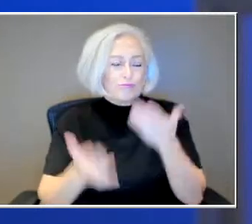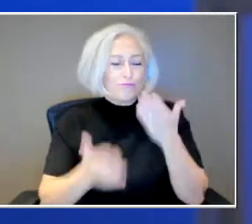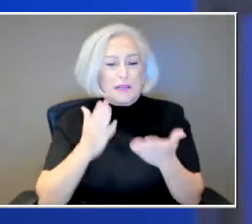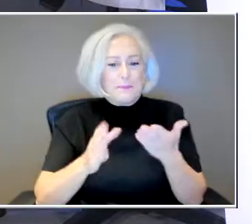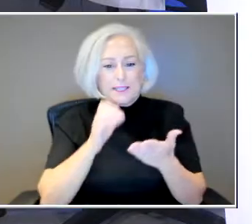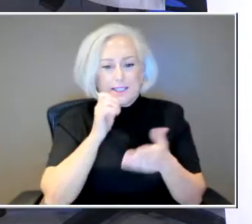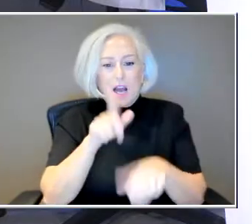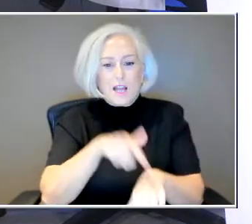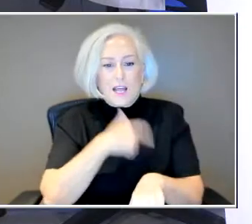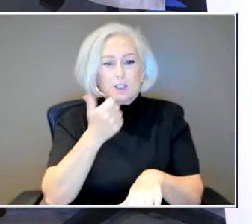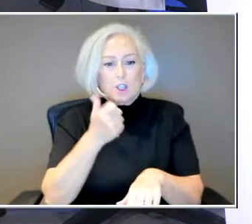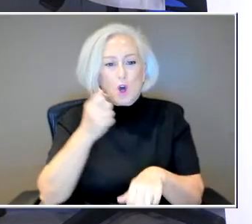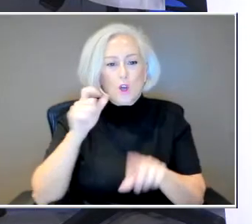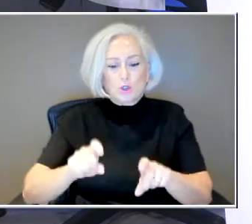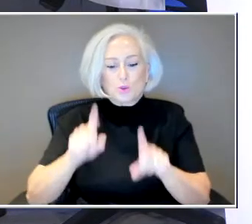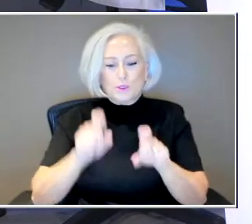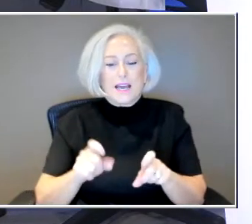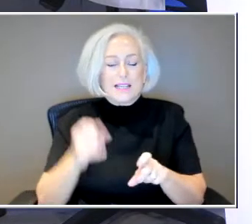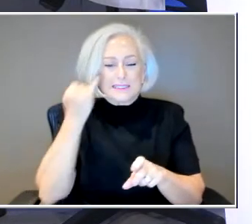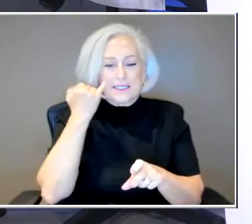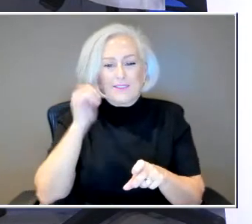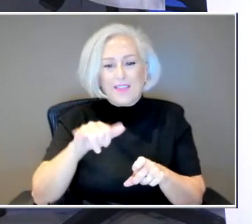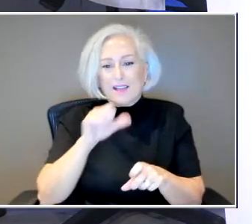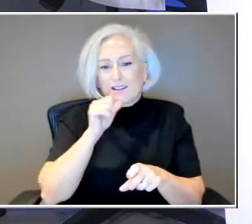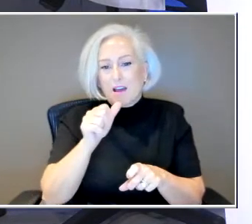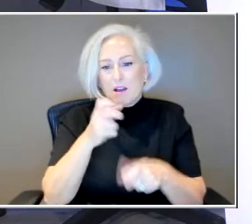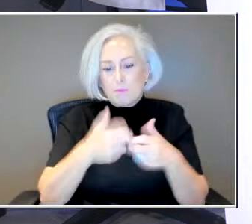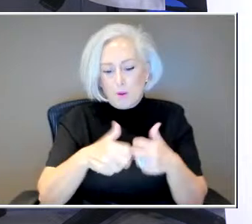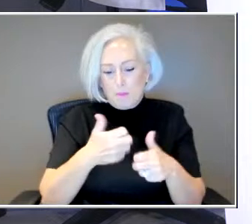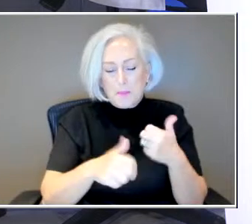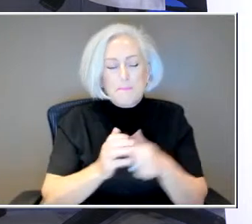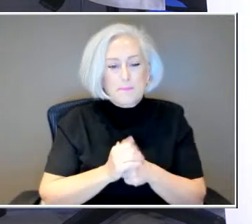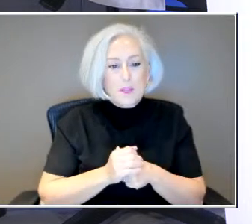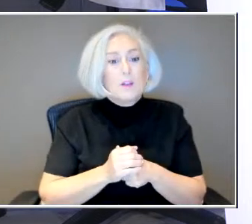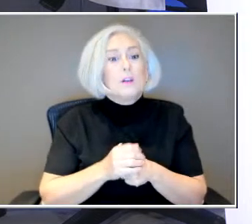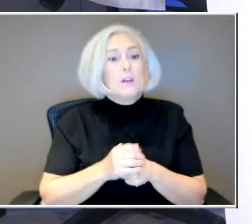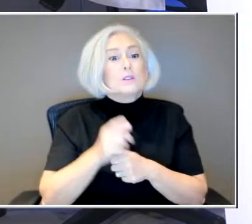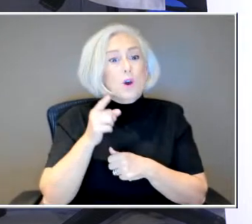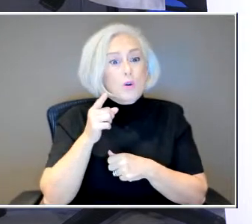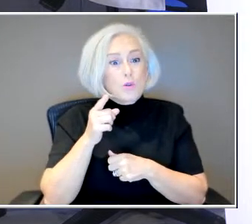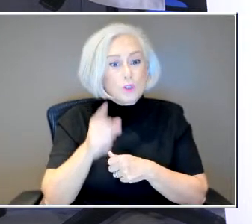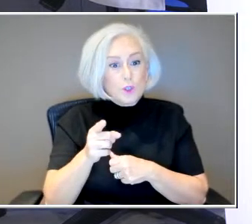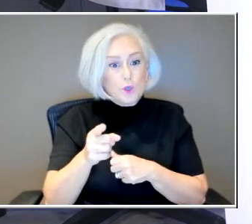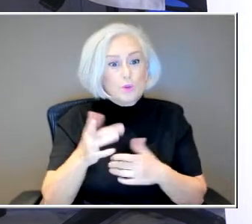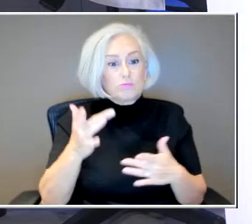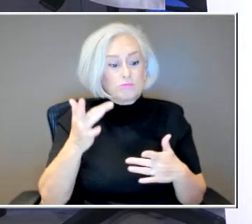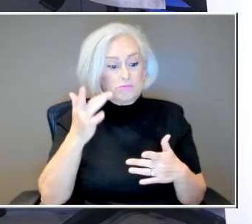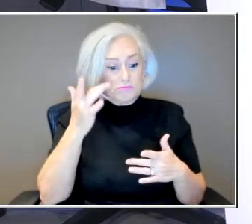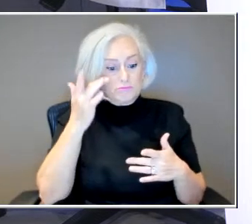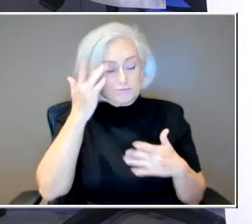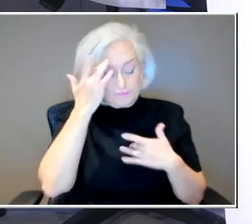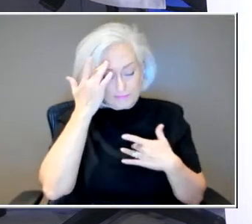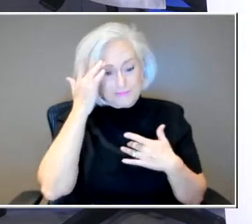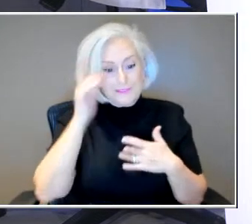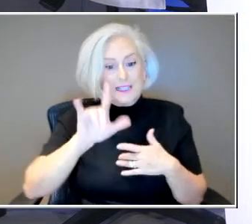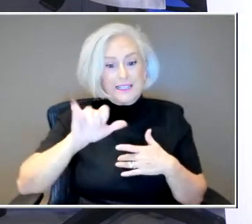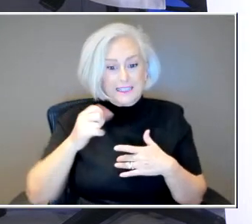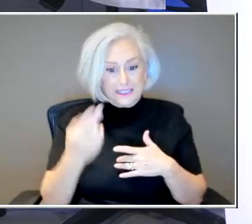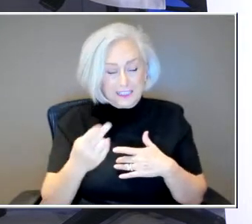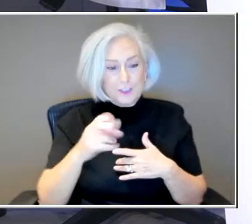you get this, you find out you have Lynch syndrome, then you're pregnant, and then you have COVID. That does not seem fair. Dr. Mansell, so if somebody learns they have Lynch